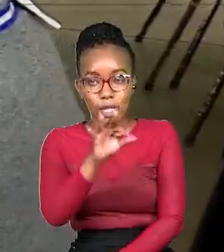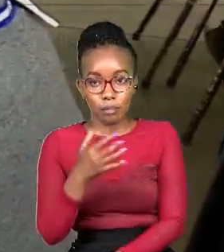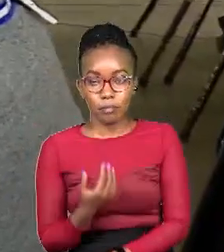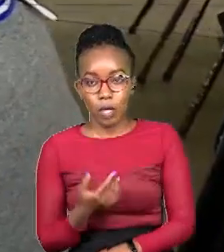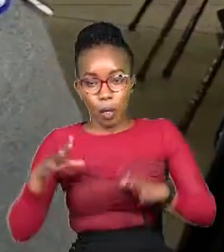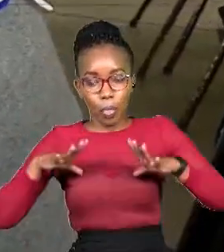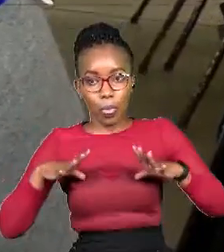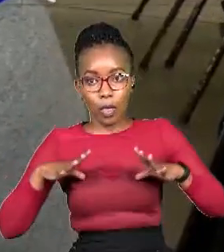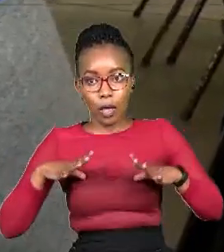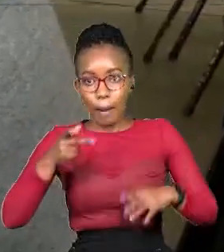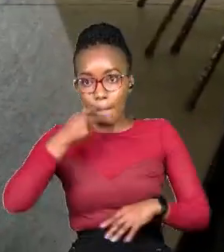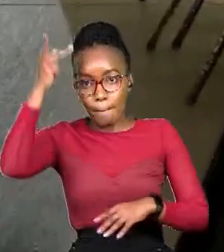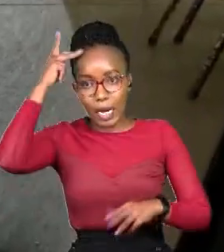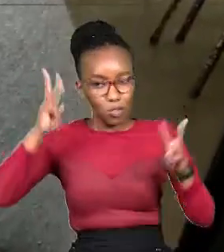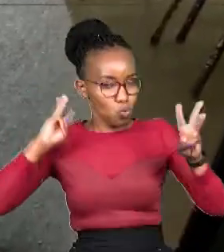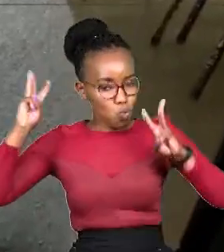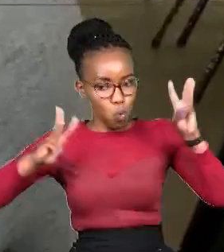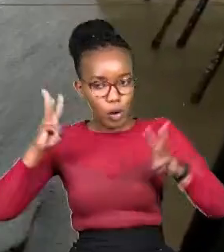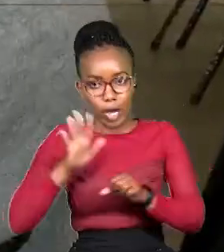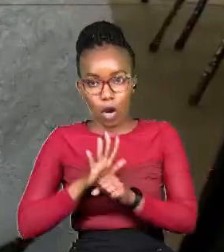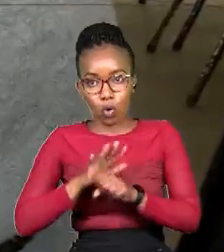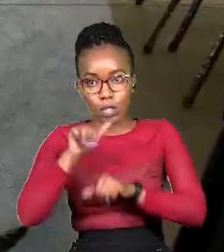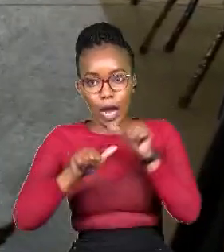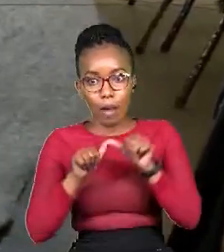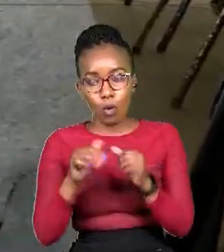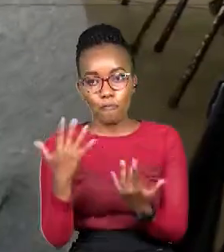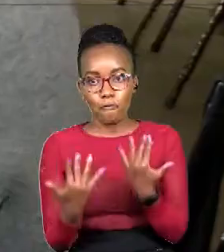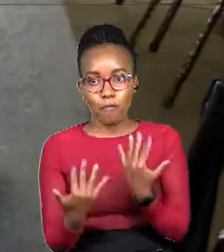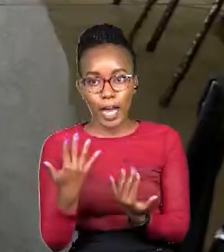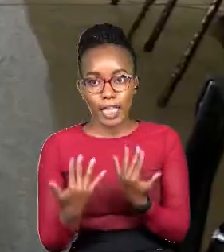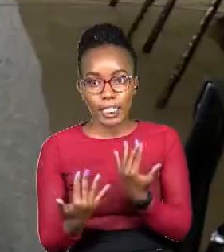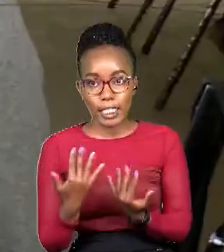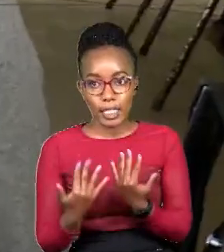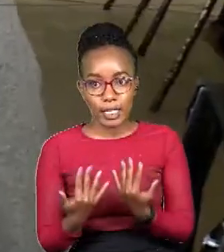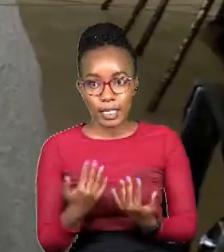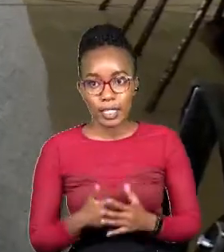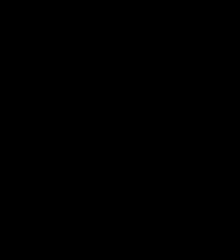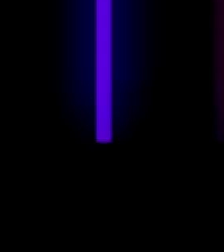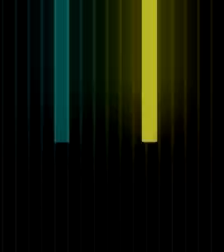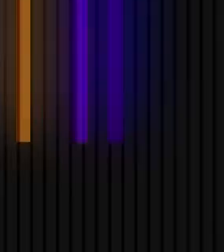most parents over school fires. Lemayan Kefaletina, Switch TV.